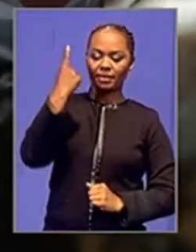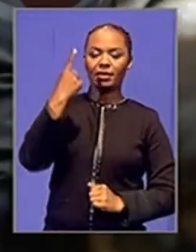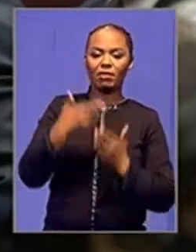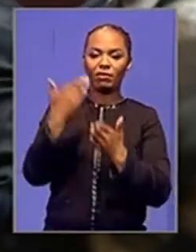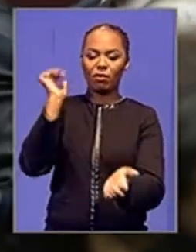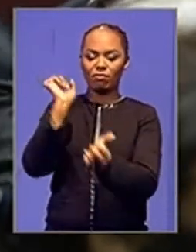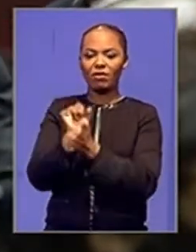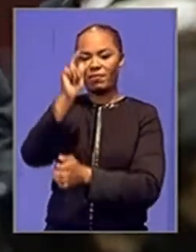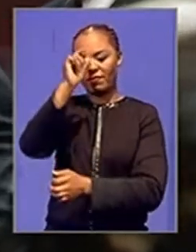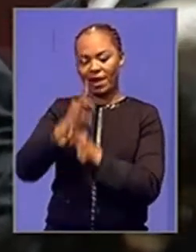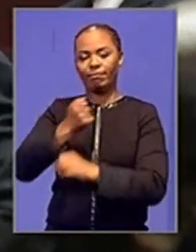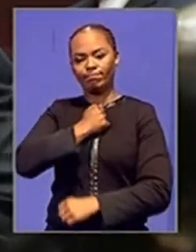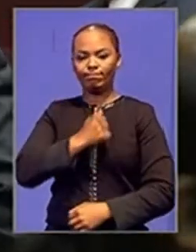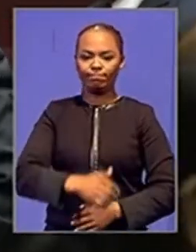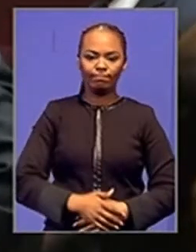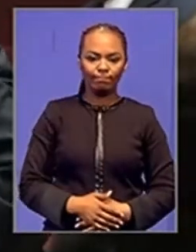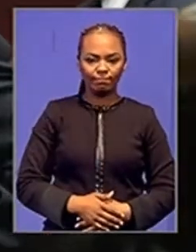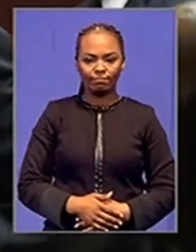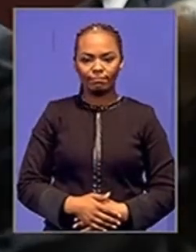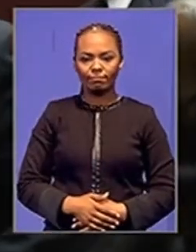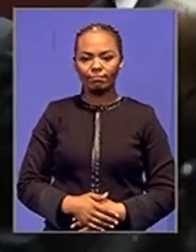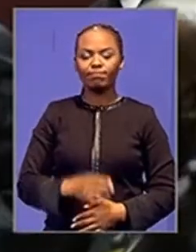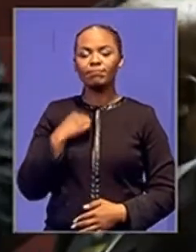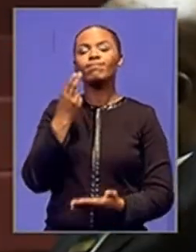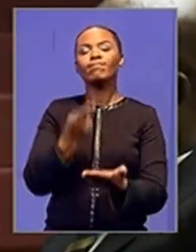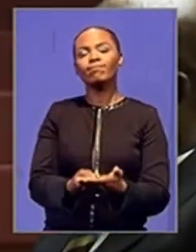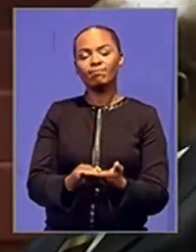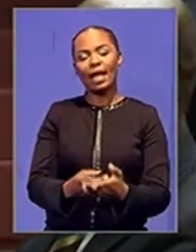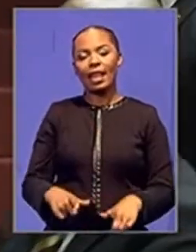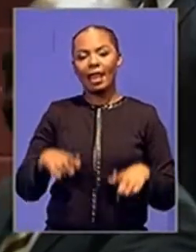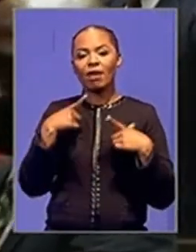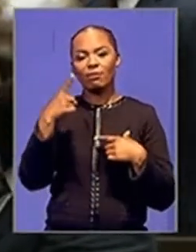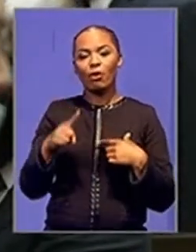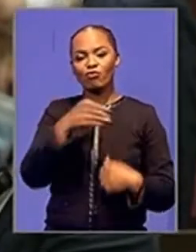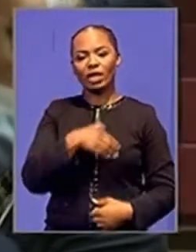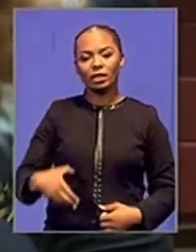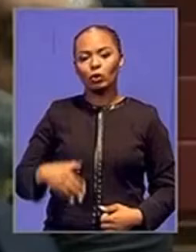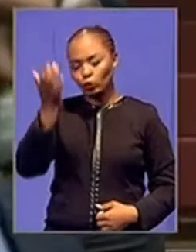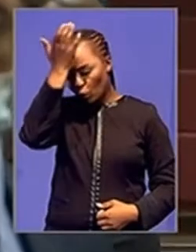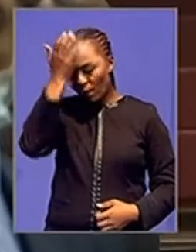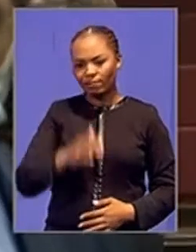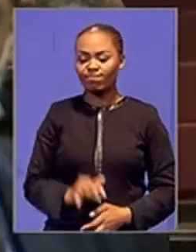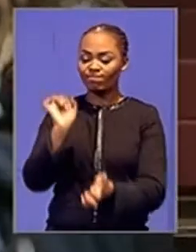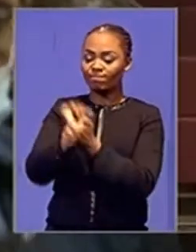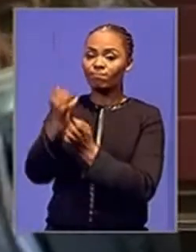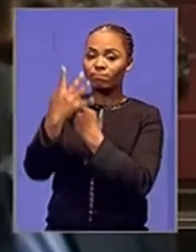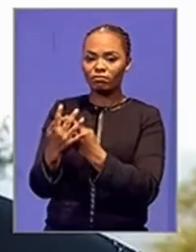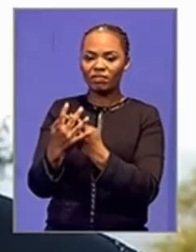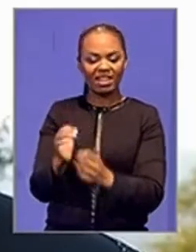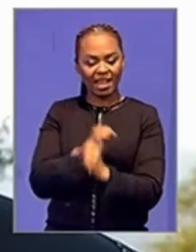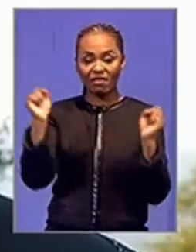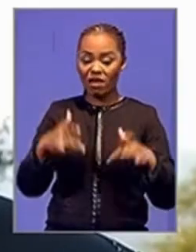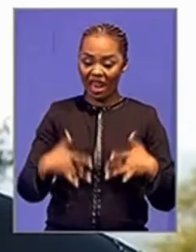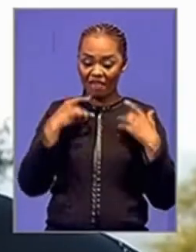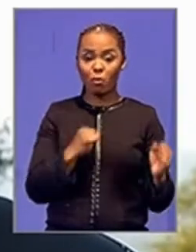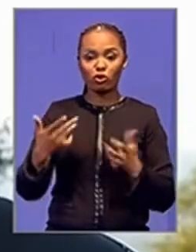is implemented. I'll lay down my life for President Zuma. They are not going to take him to prison when I'm still alive. They'll